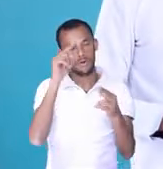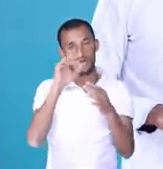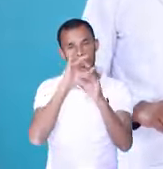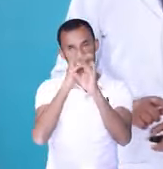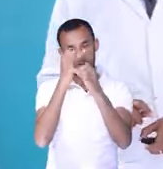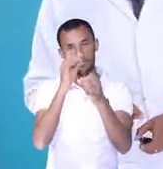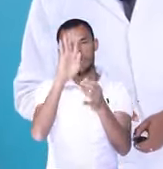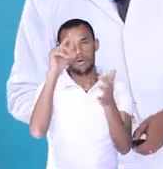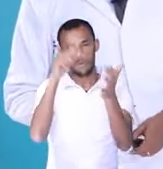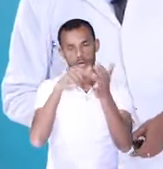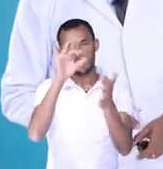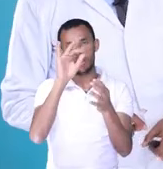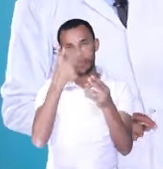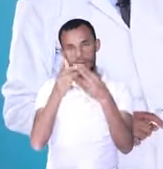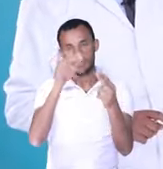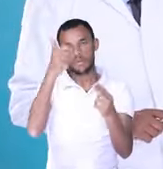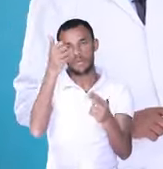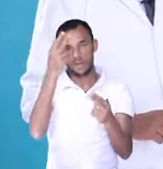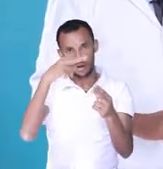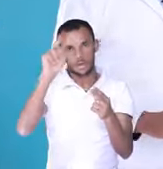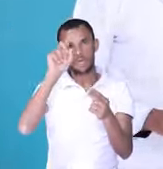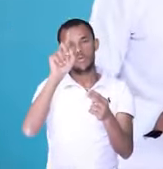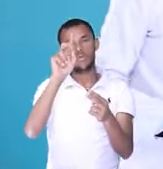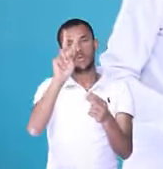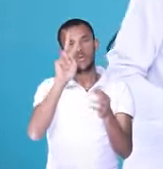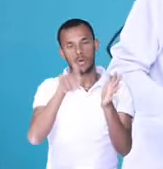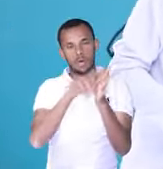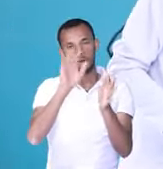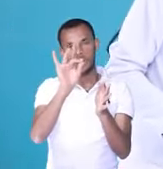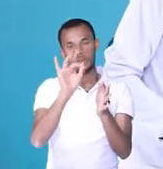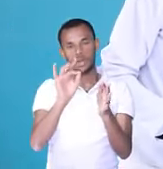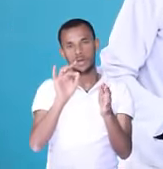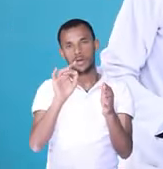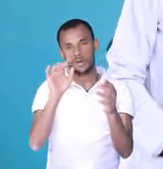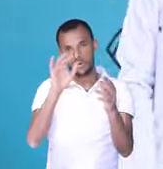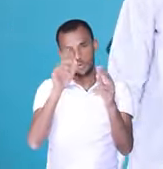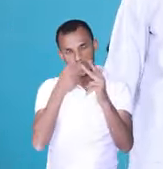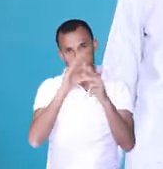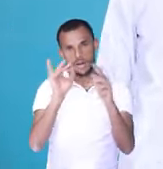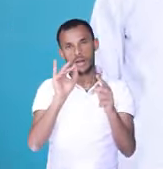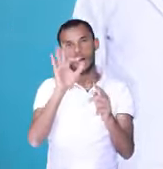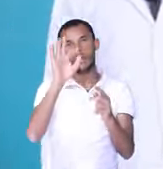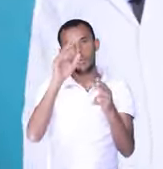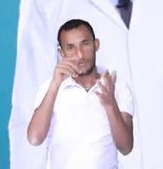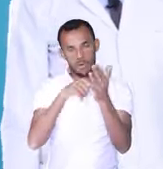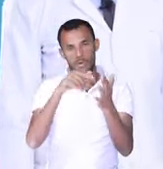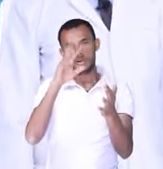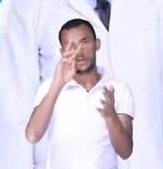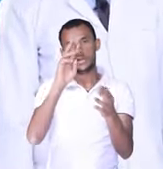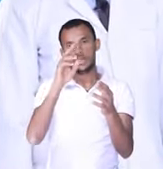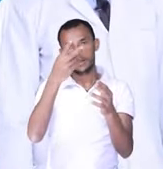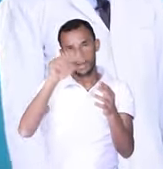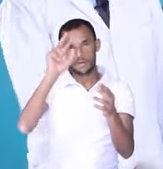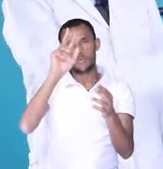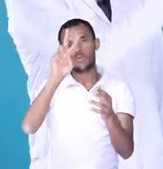is 4.8 times 10 raised to minus 6. Experiment 2, 9.6 times 10 raised to minus 6.